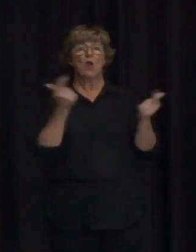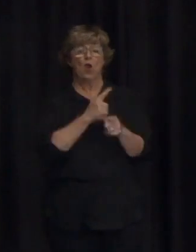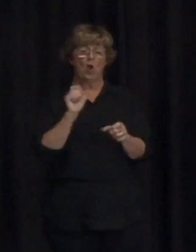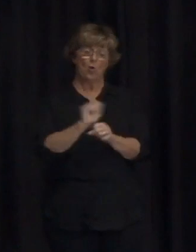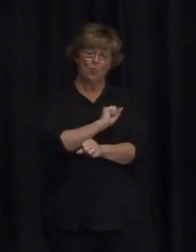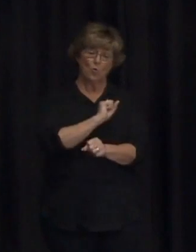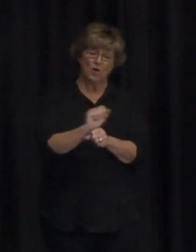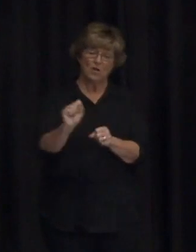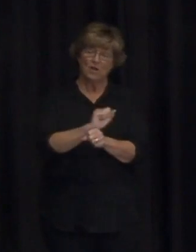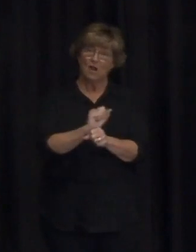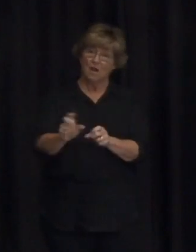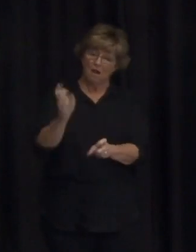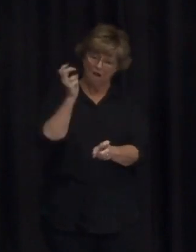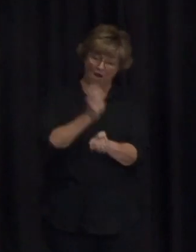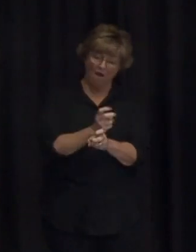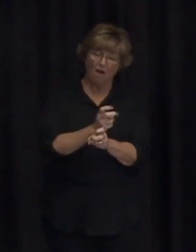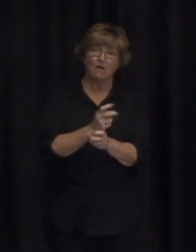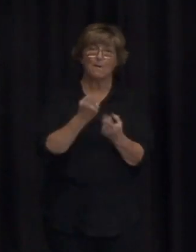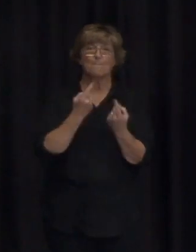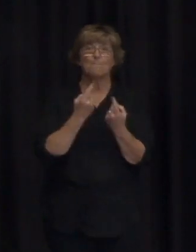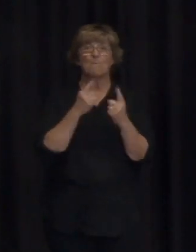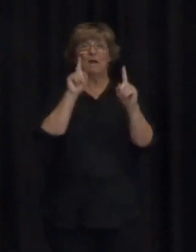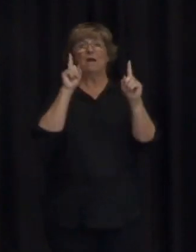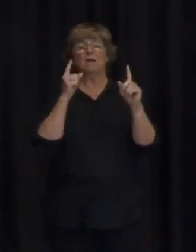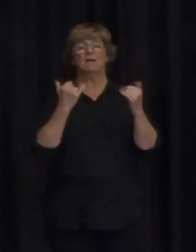working diligently to get to this moment.